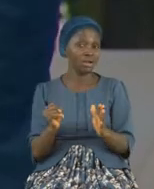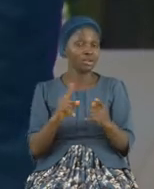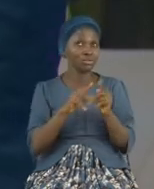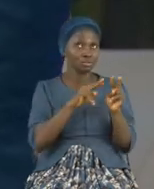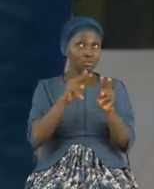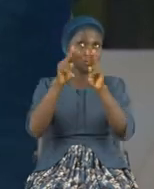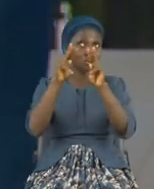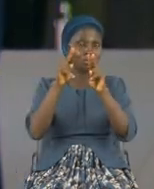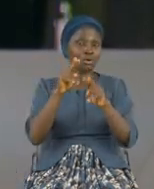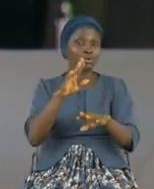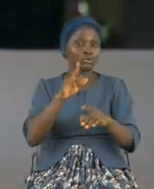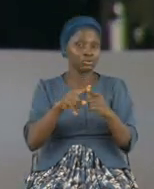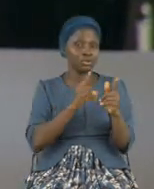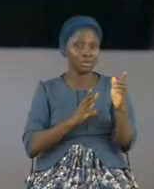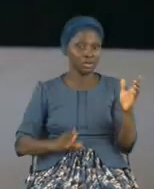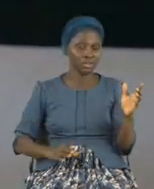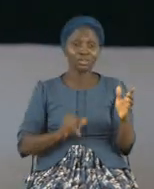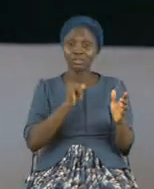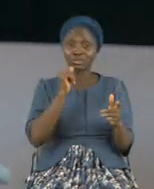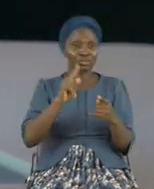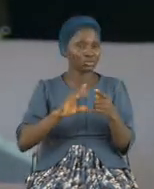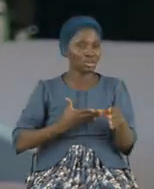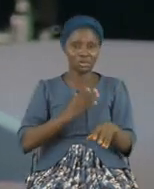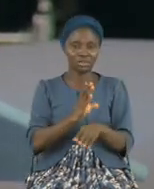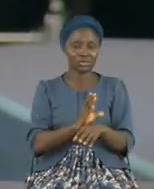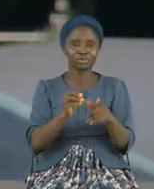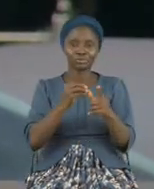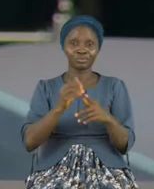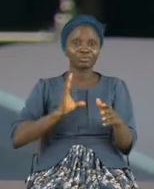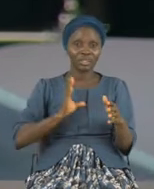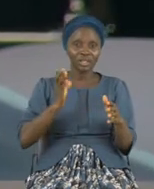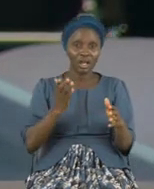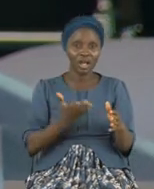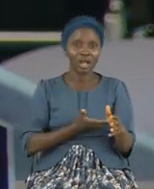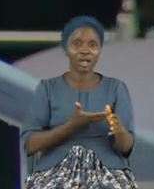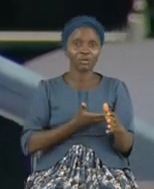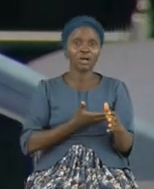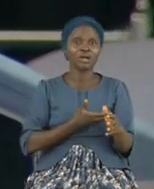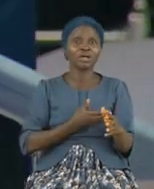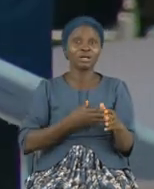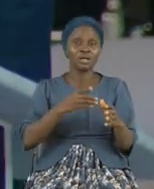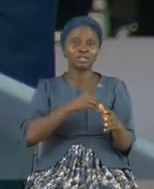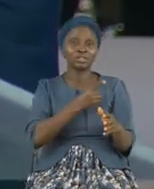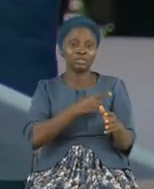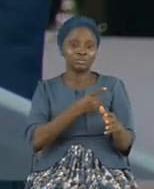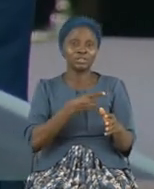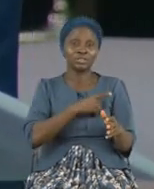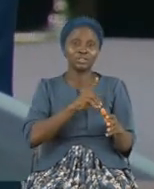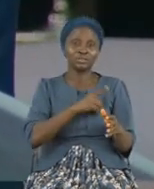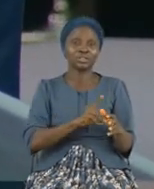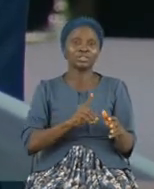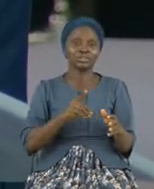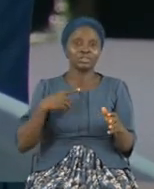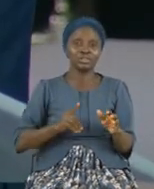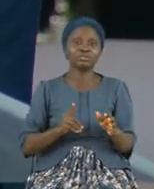Christ, not to our church, our denomination, as we tell others and we tell them